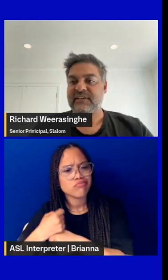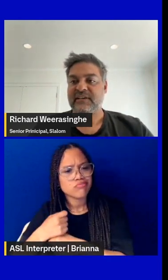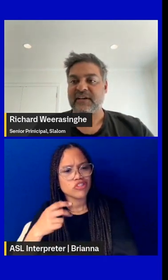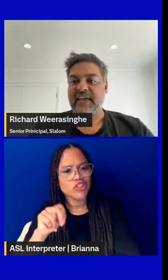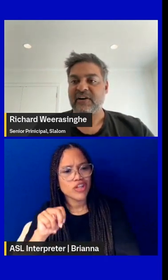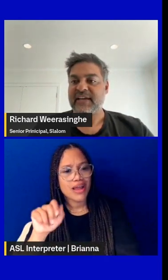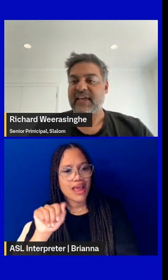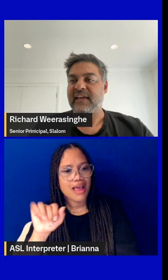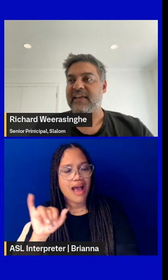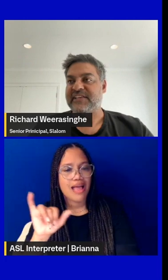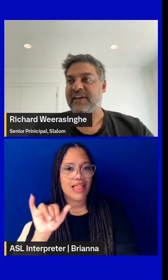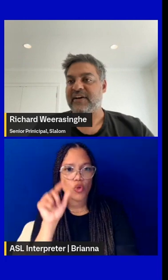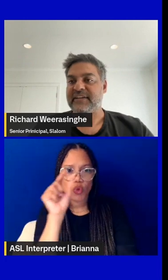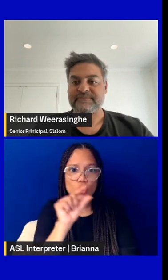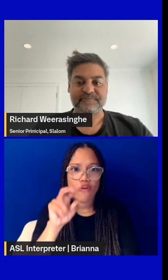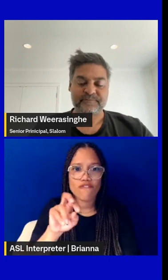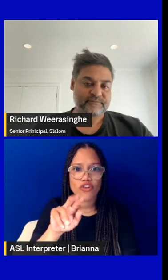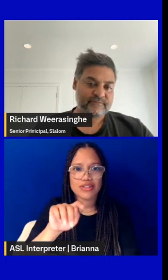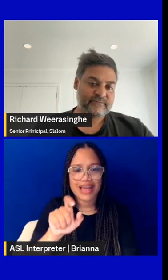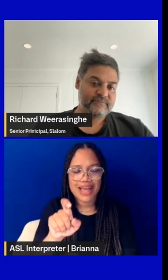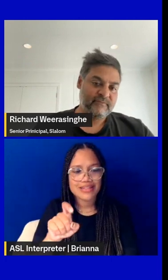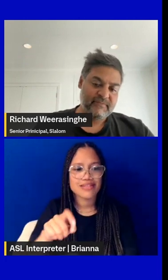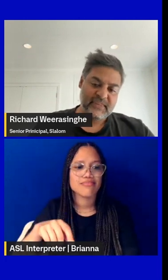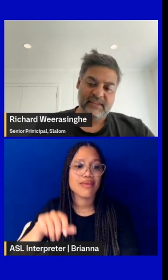Vertex AI and XAI.